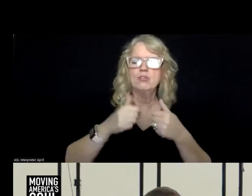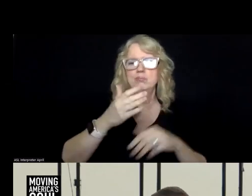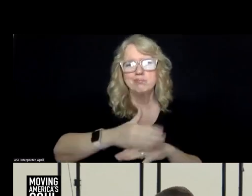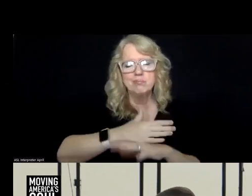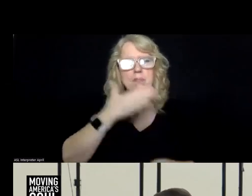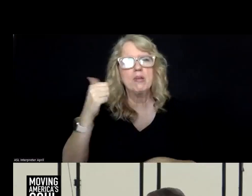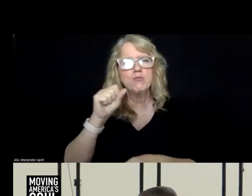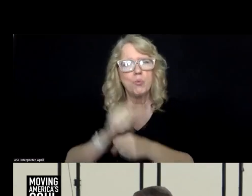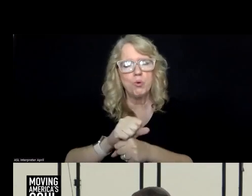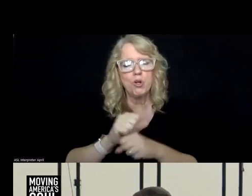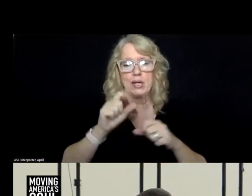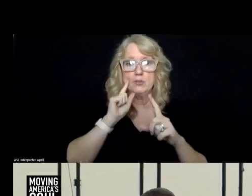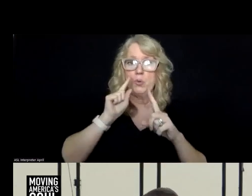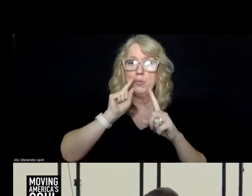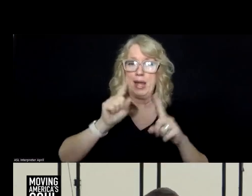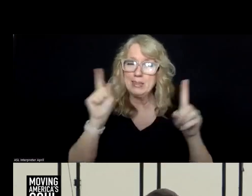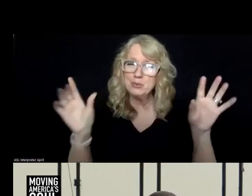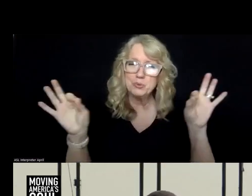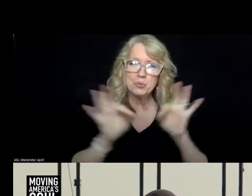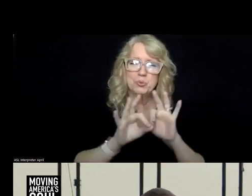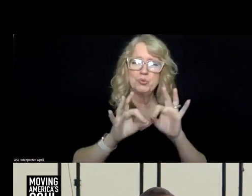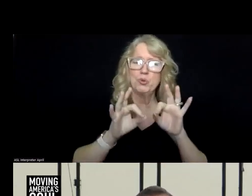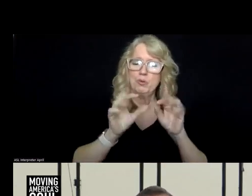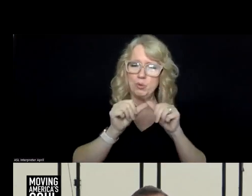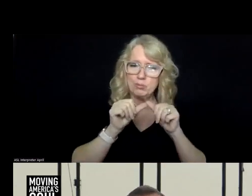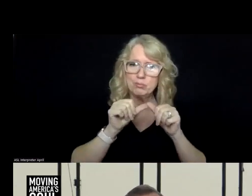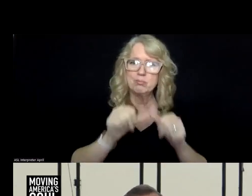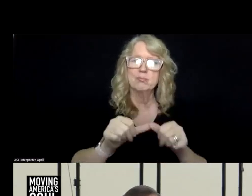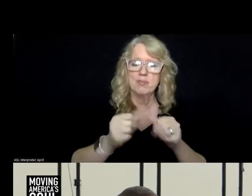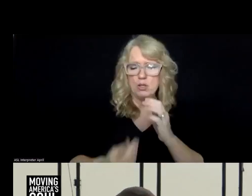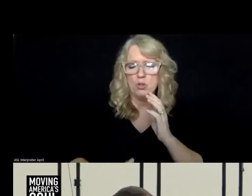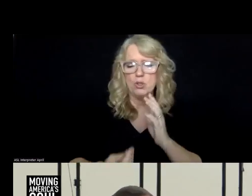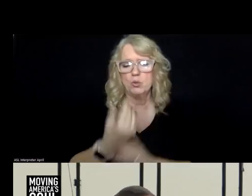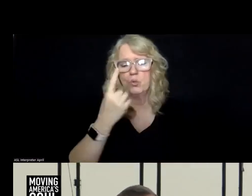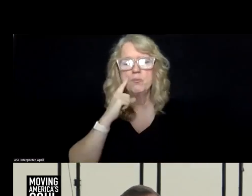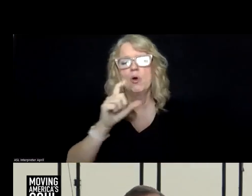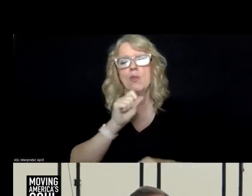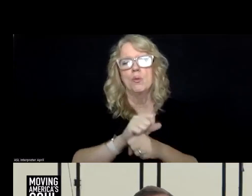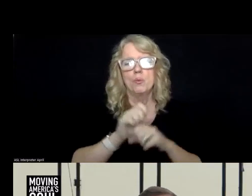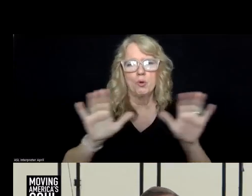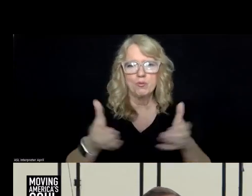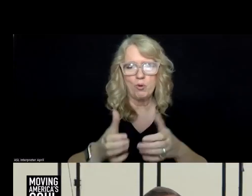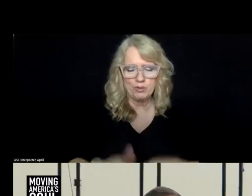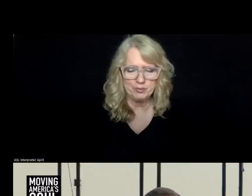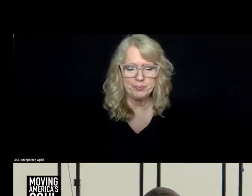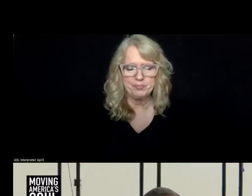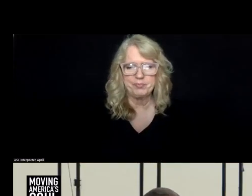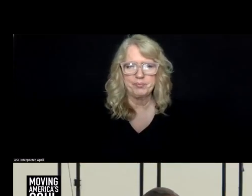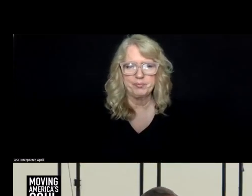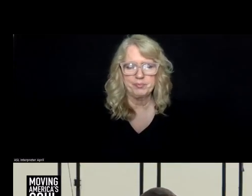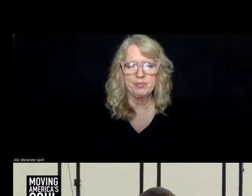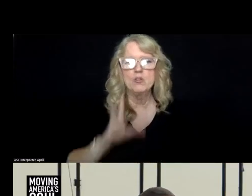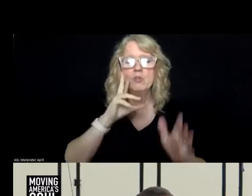support, which is really crucial for the retention and growth of the peer workforce. It also highlights some